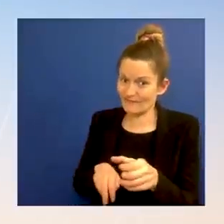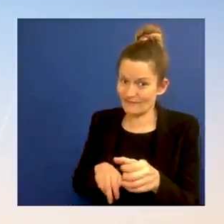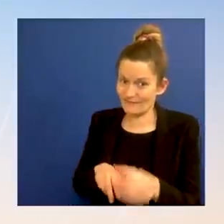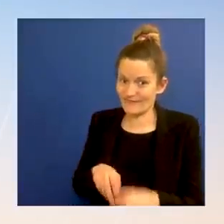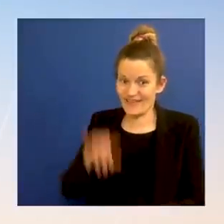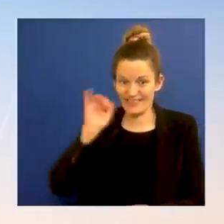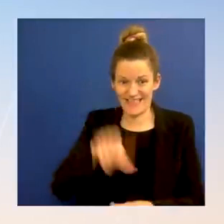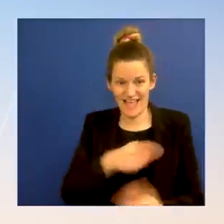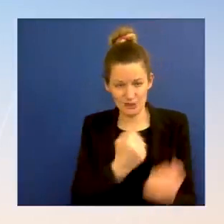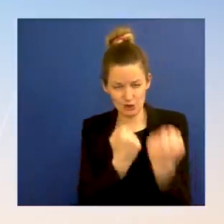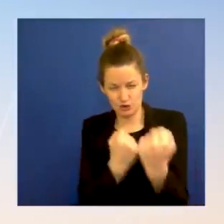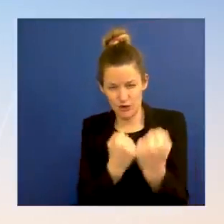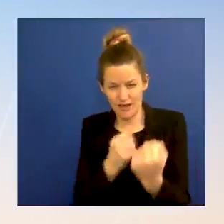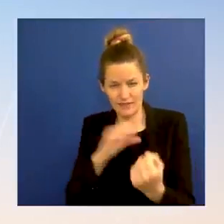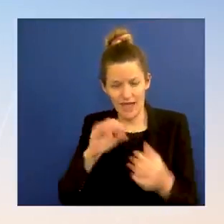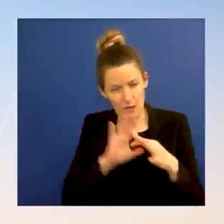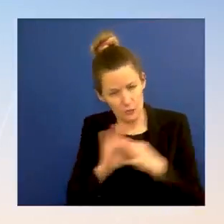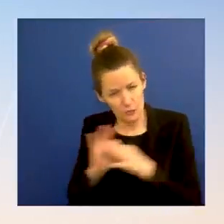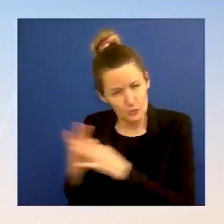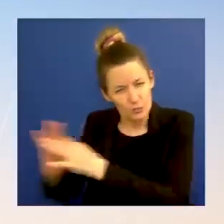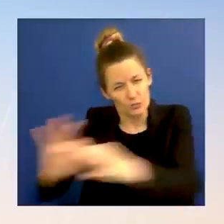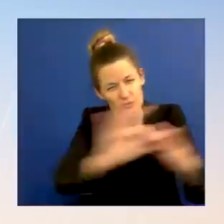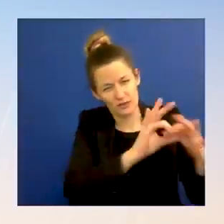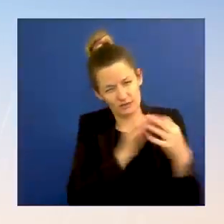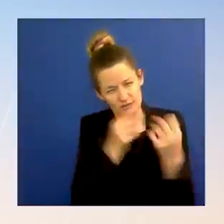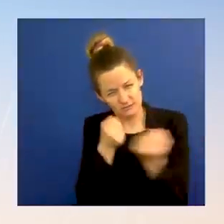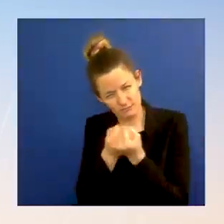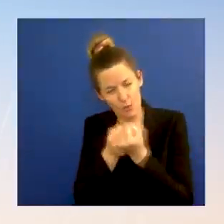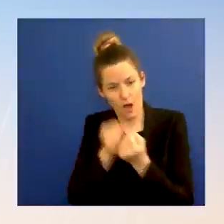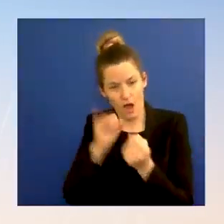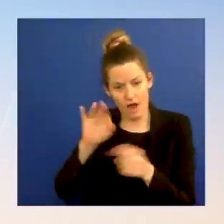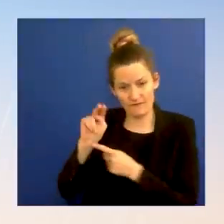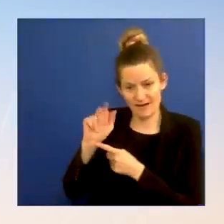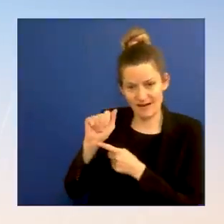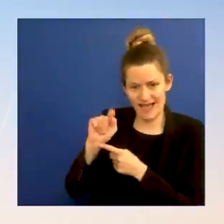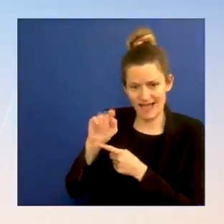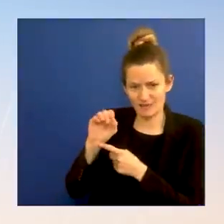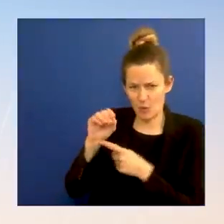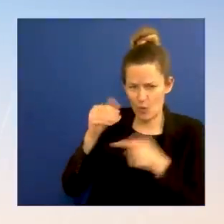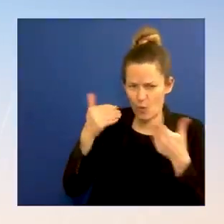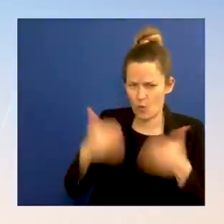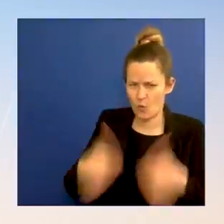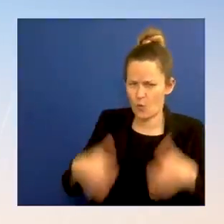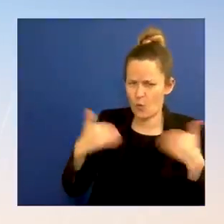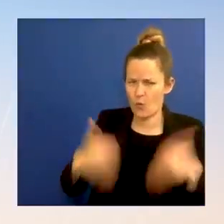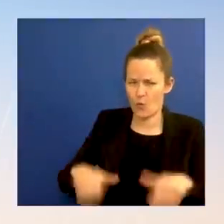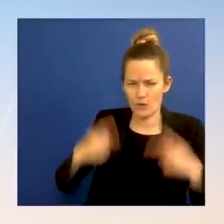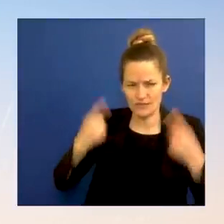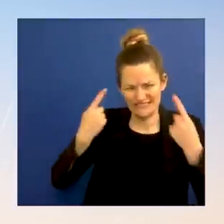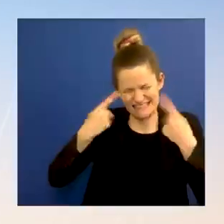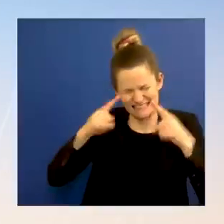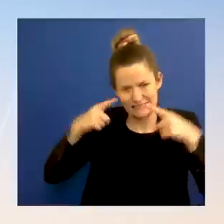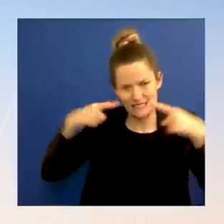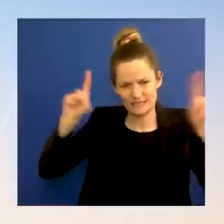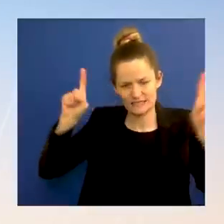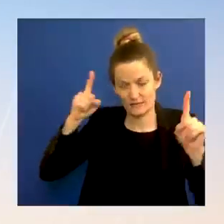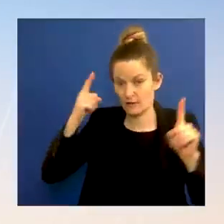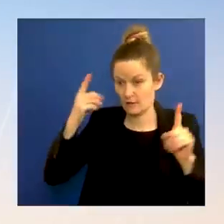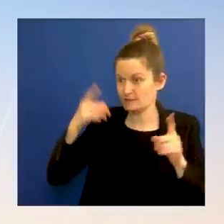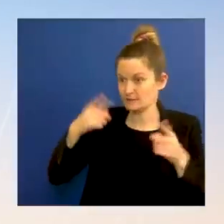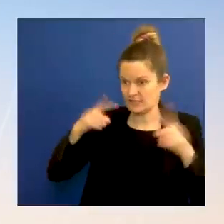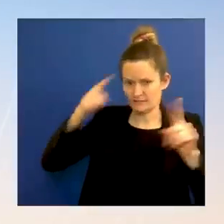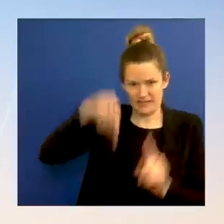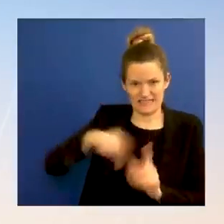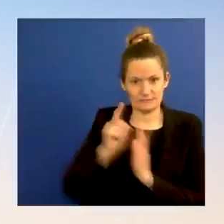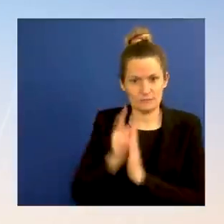a powerful force in this moment. And it may take longer time to have the hopeful